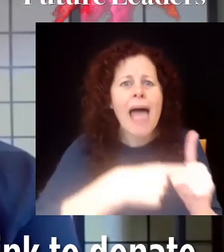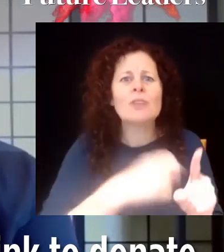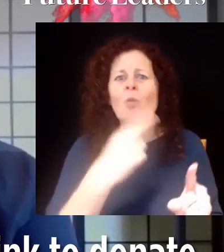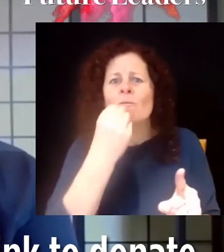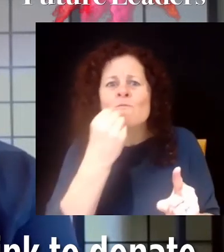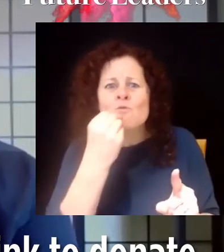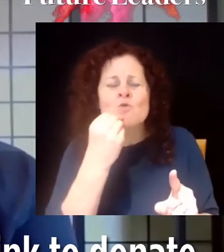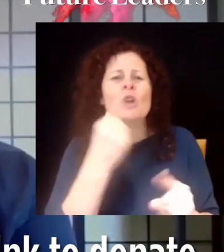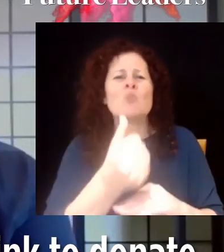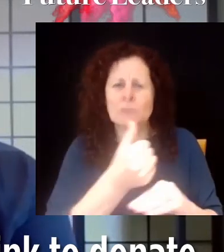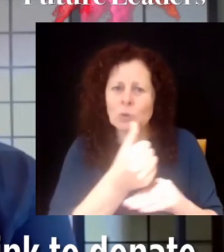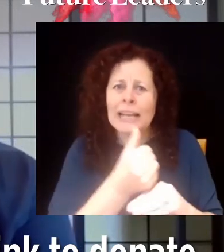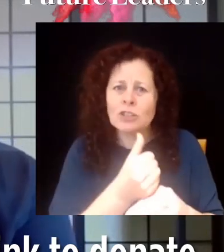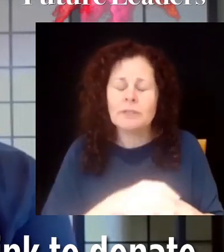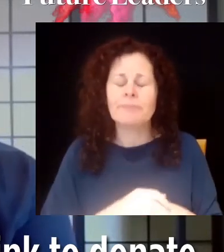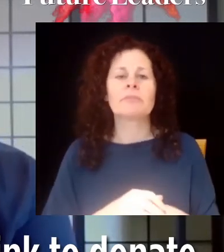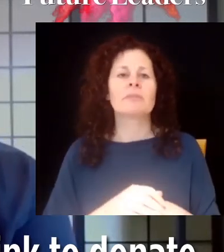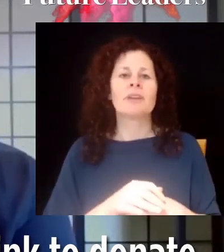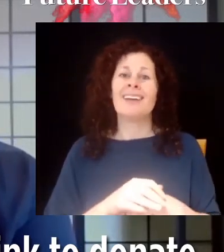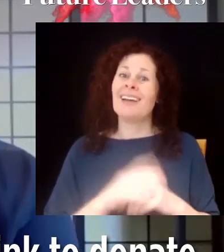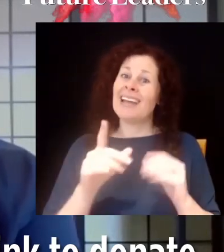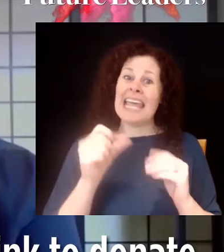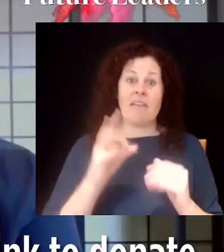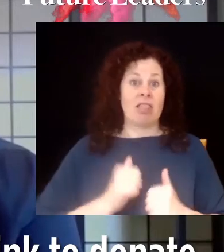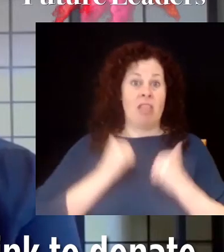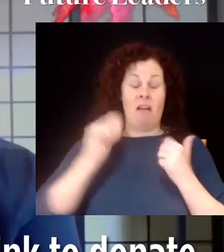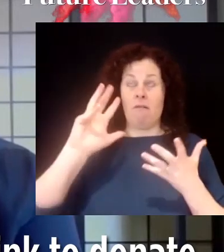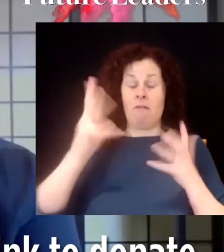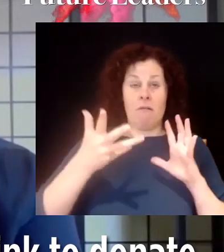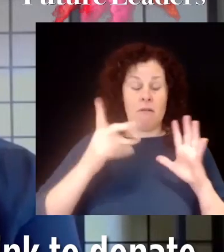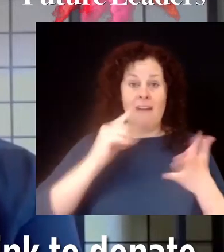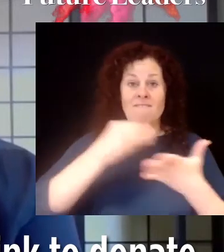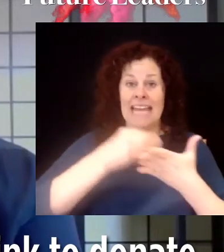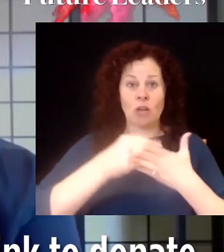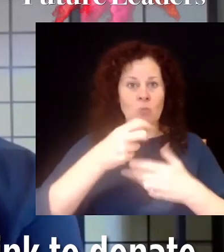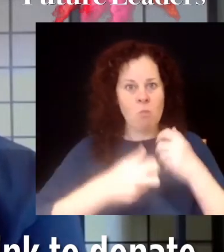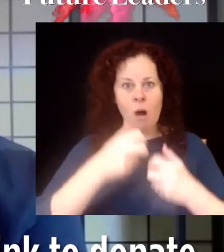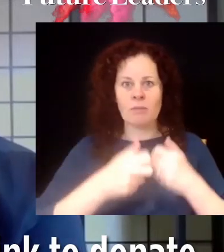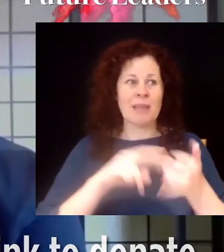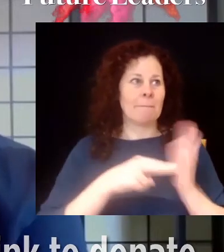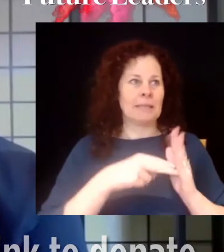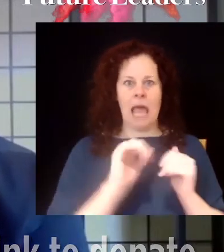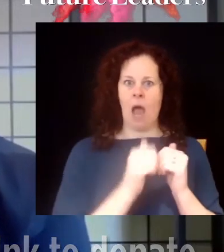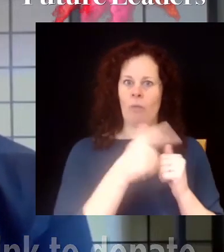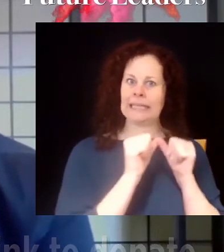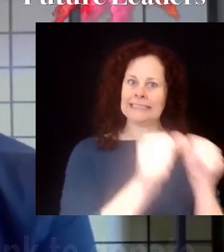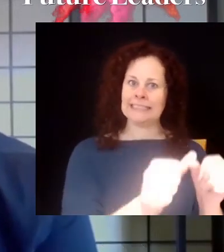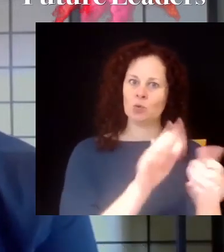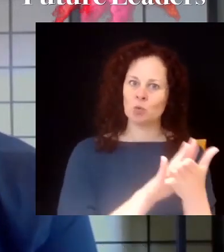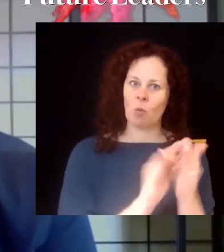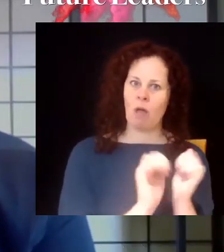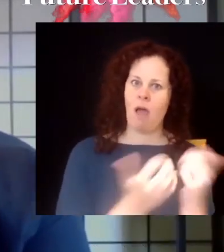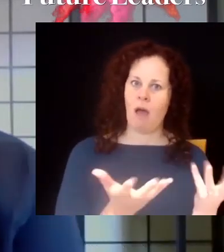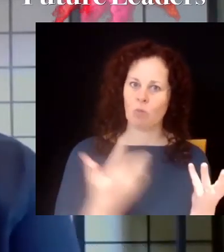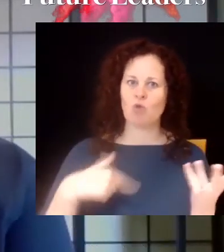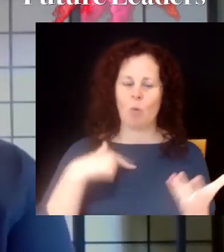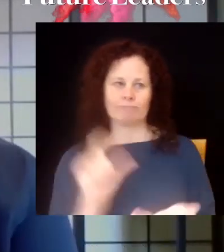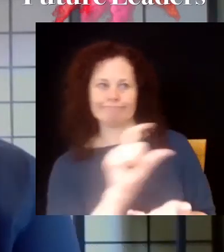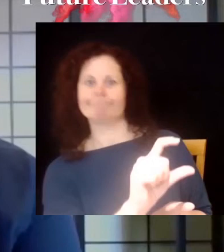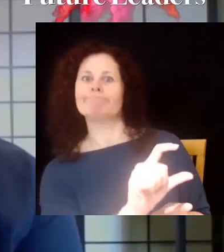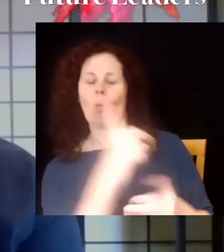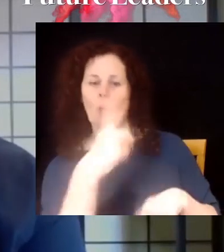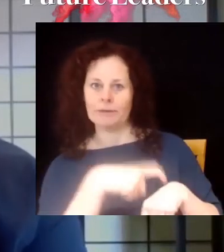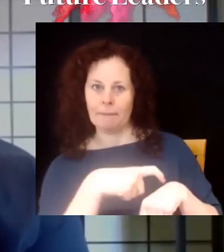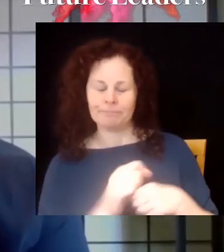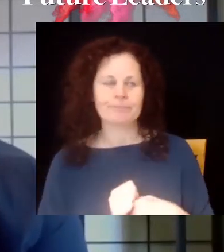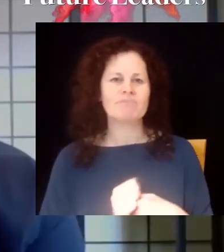frequently. We've been hosting virtual scholar hangouts over Zoom. We are so proud that this scholar-to-scholar community building and connection has